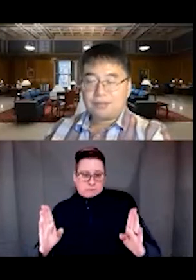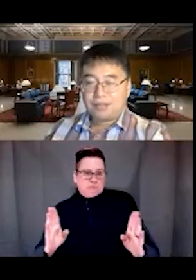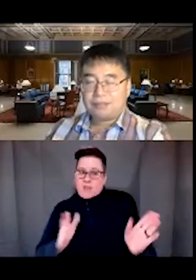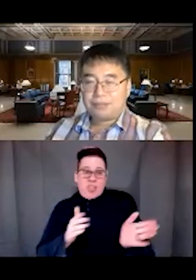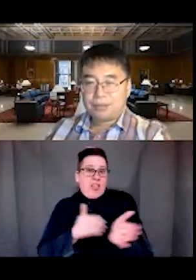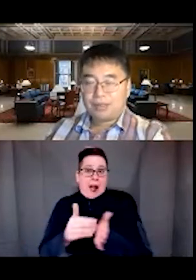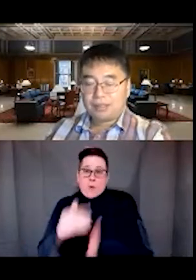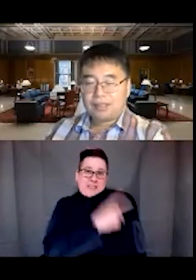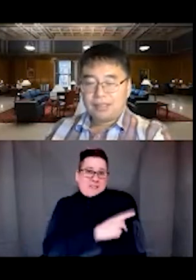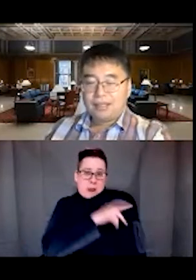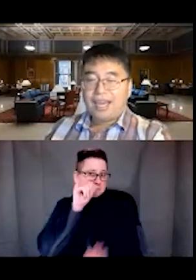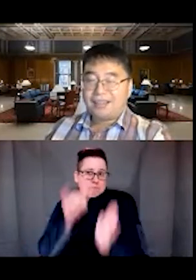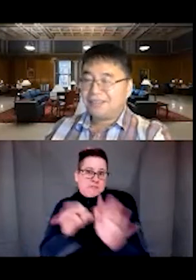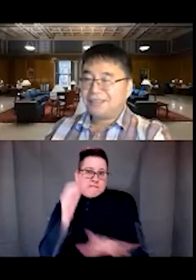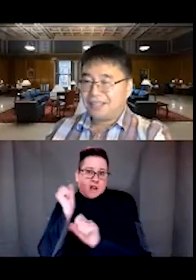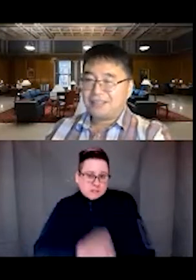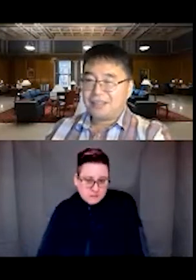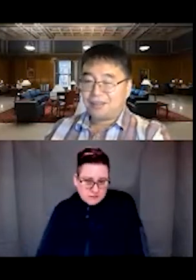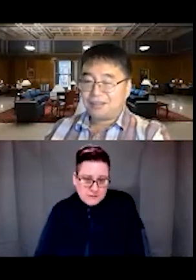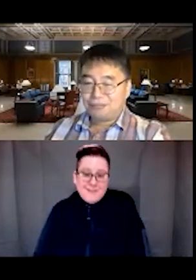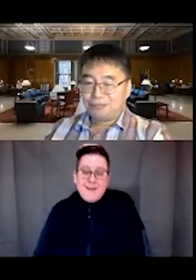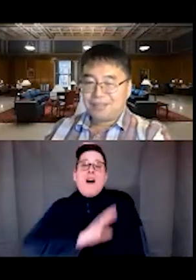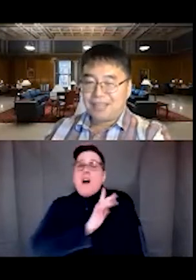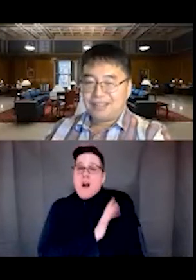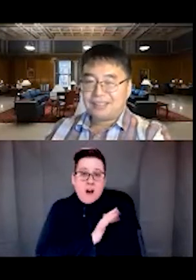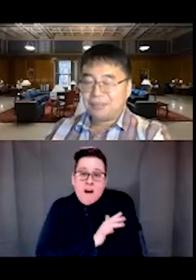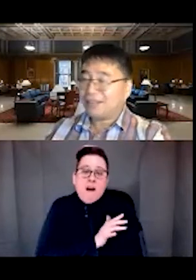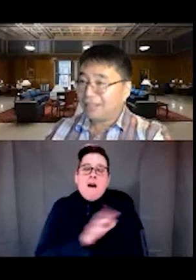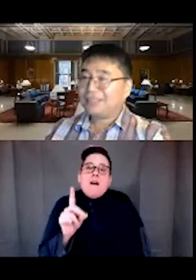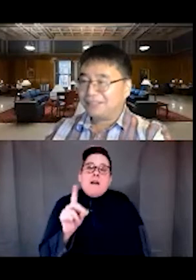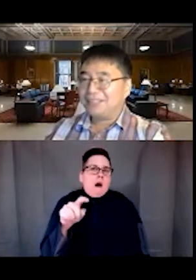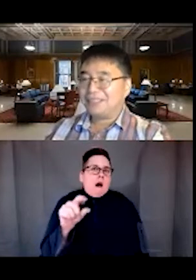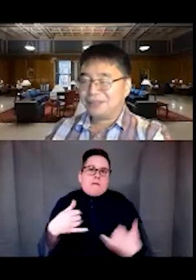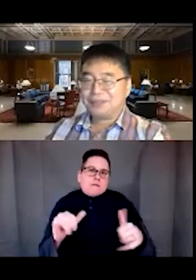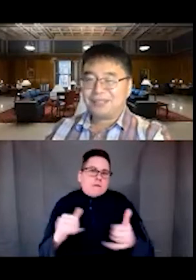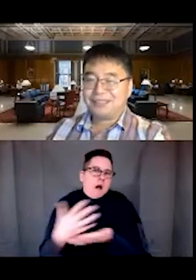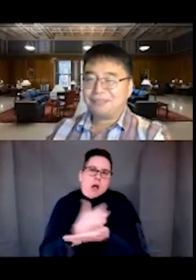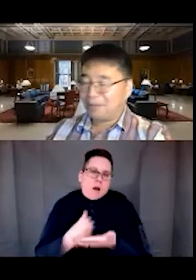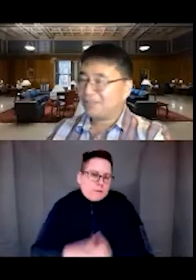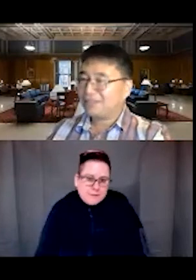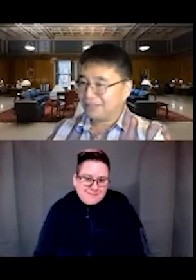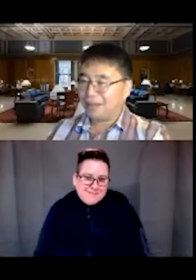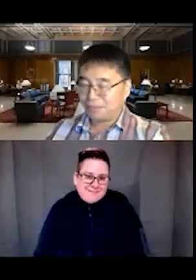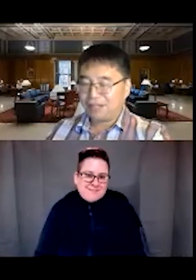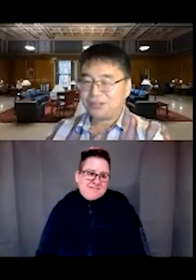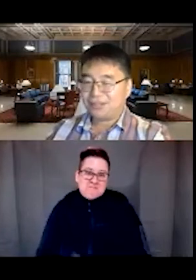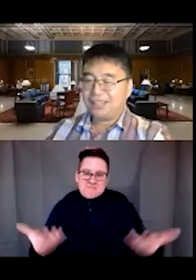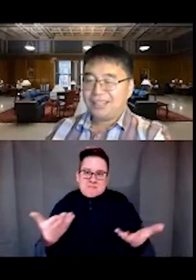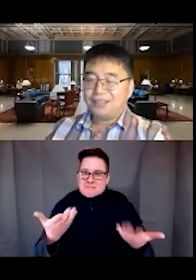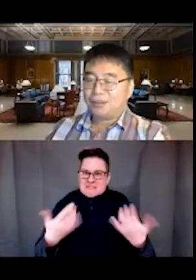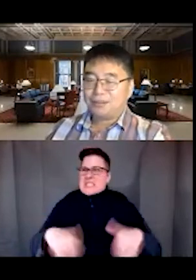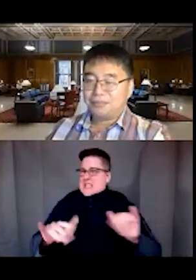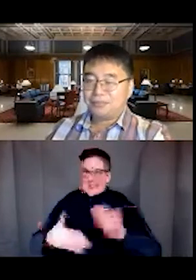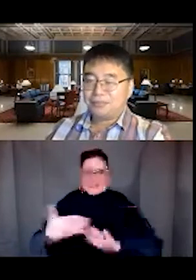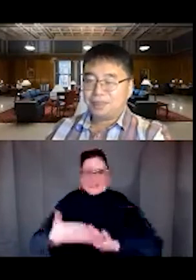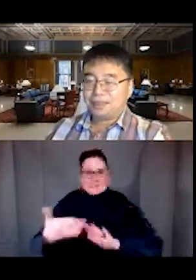patients, right, pretty quickly. And the nice thing is the data is still being collected, right? So the Prime is still in operation,